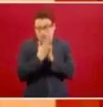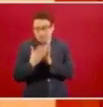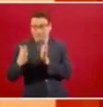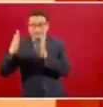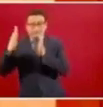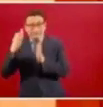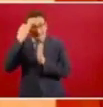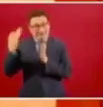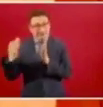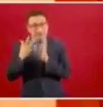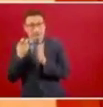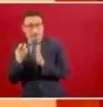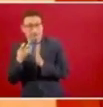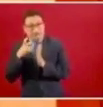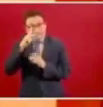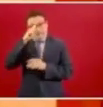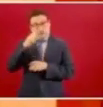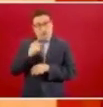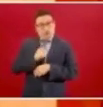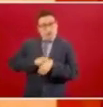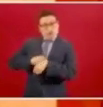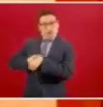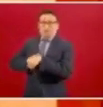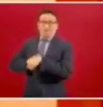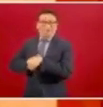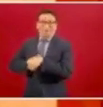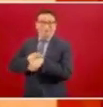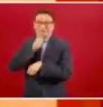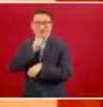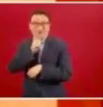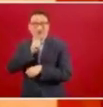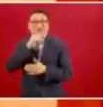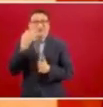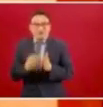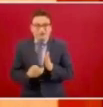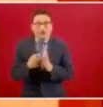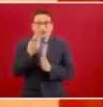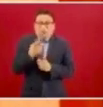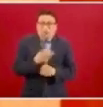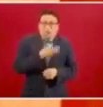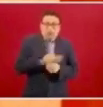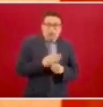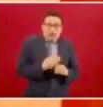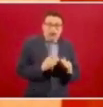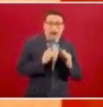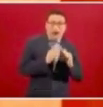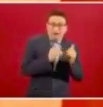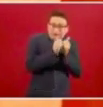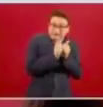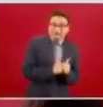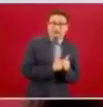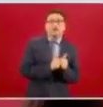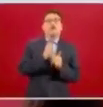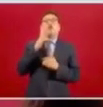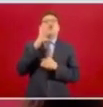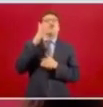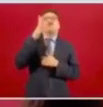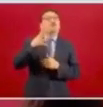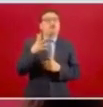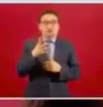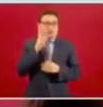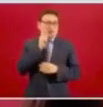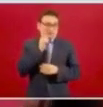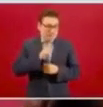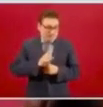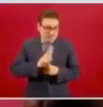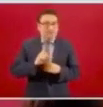haven't entered the most difficult and most intense phase of